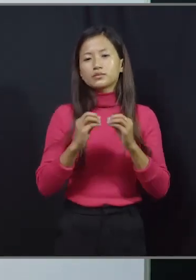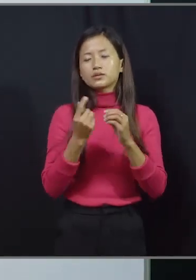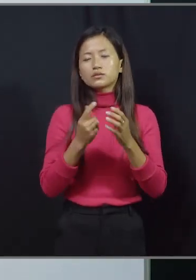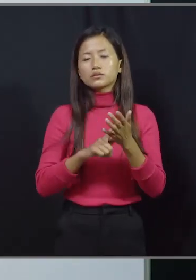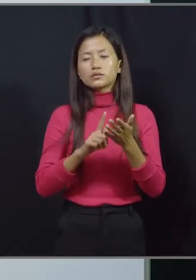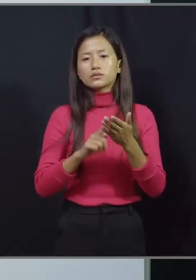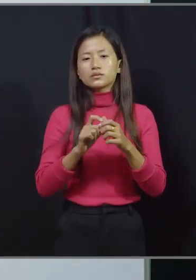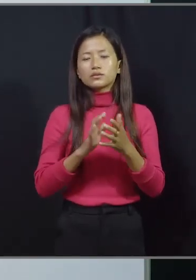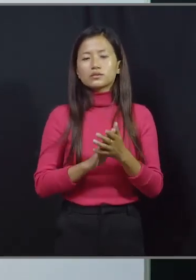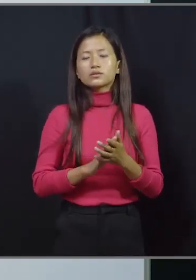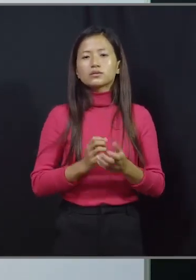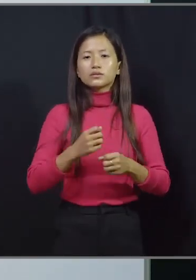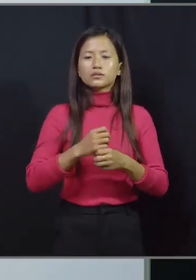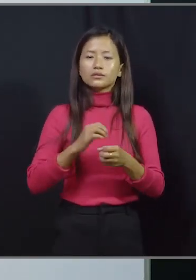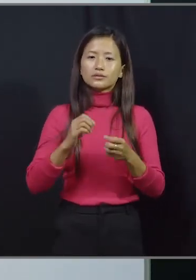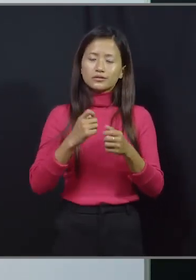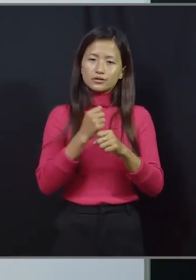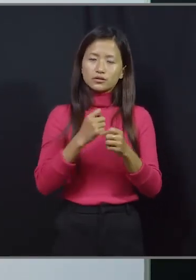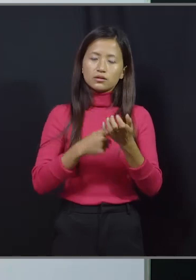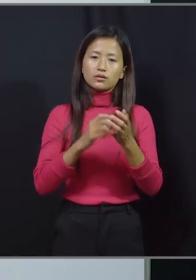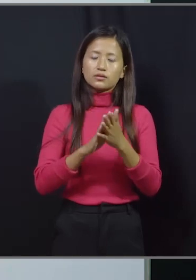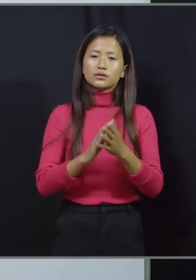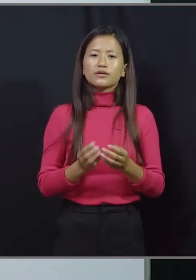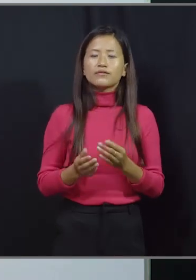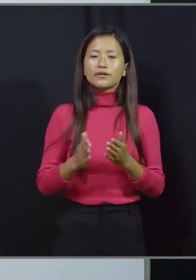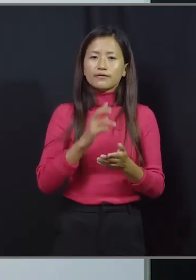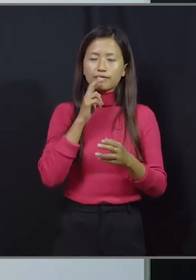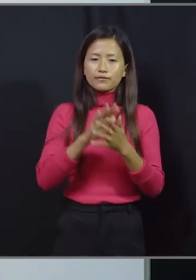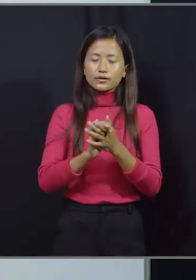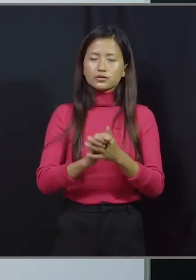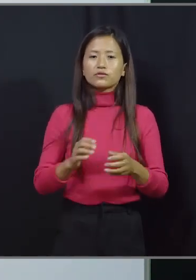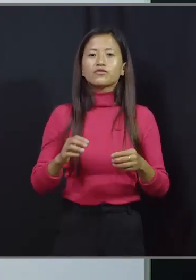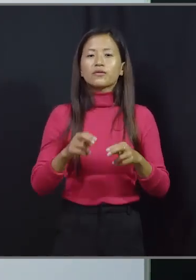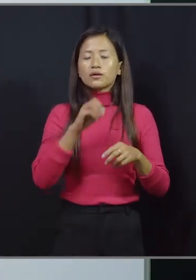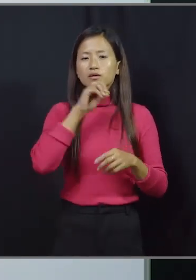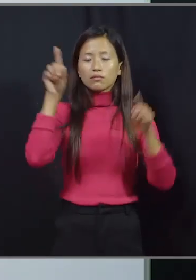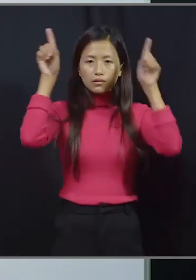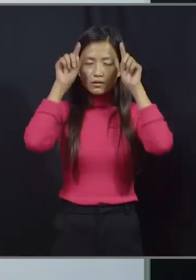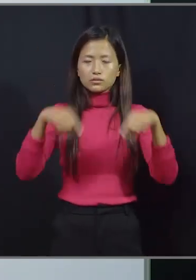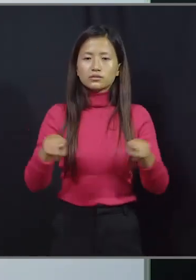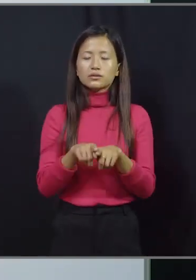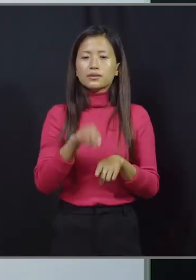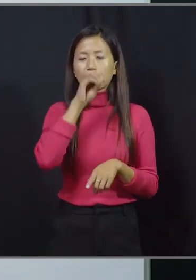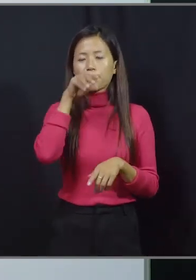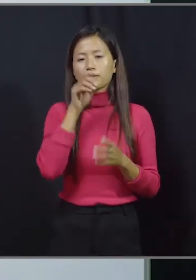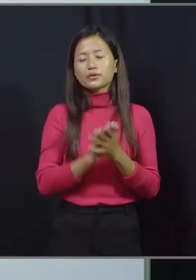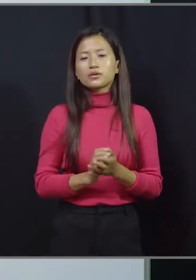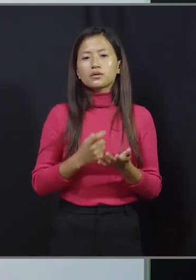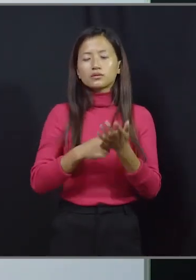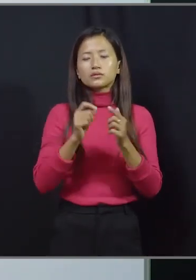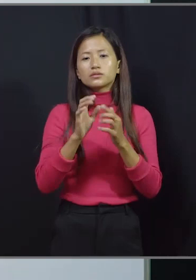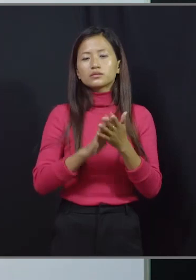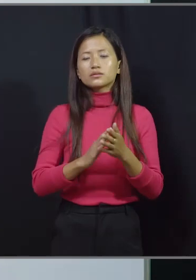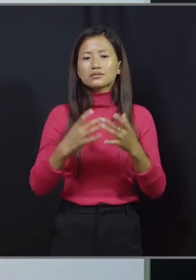these cartridges were greased or were smeared with the fats of cows and pigs, and it hurt the religious sentiments of the Indians.